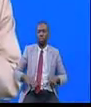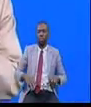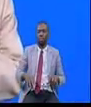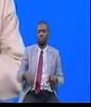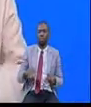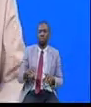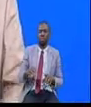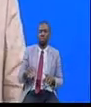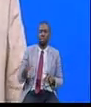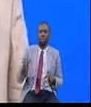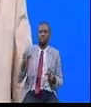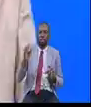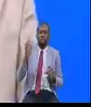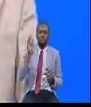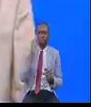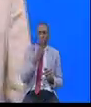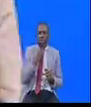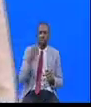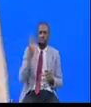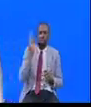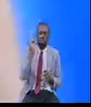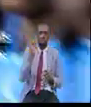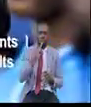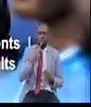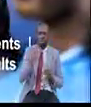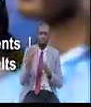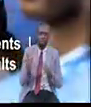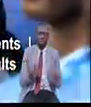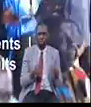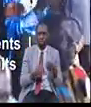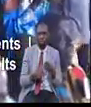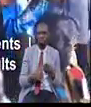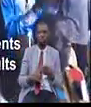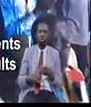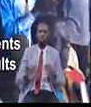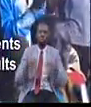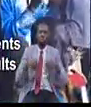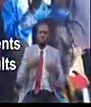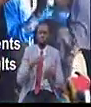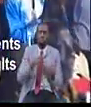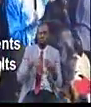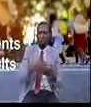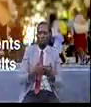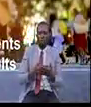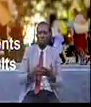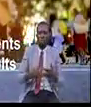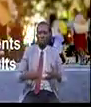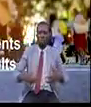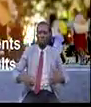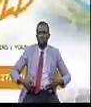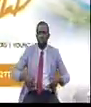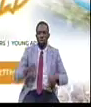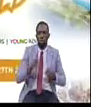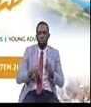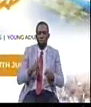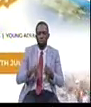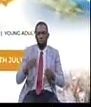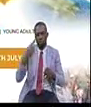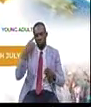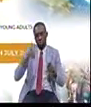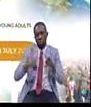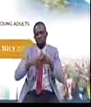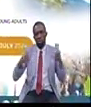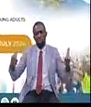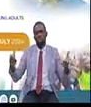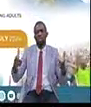Pastor Dr. W.F. Kumuyi is set to equip the teenagers, campus students, core members, and young adults for great